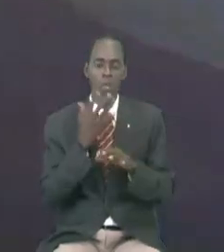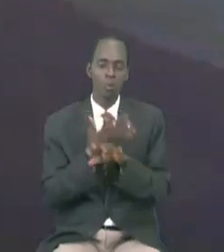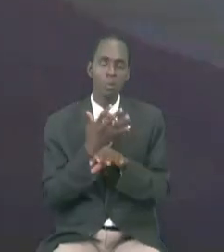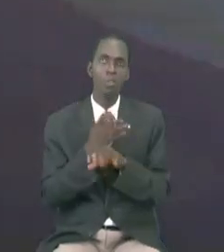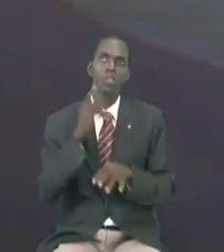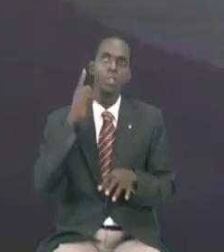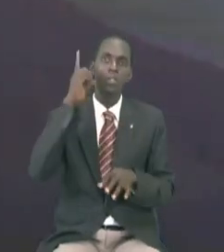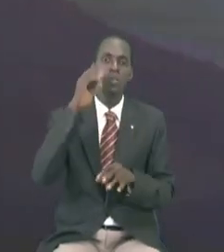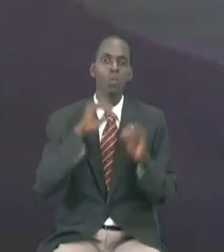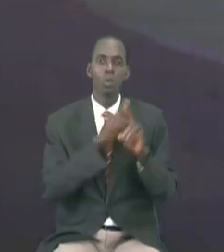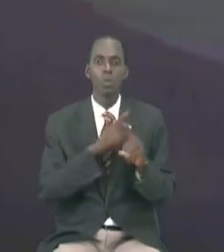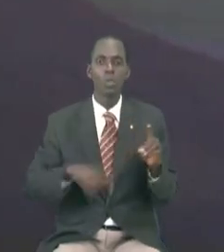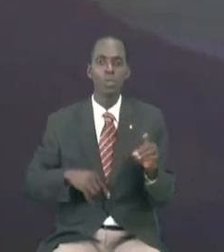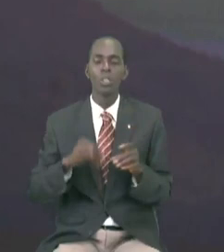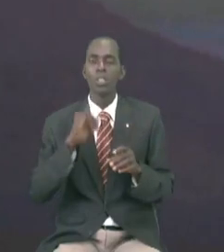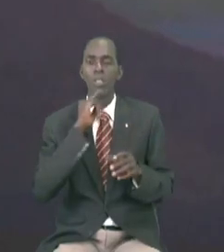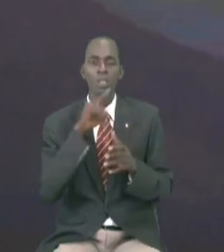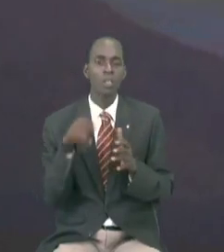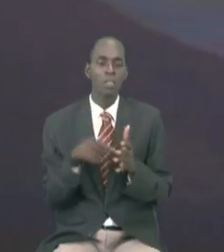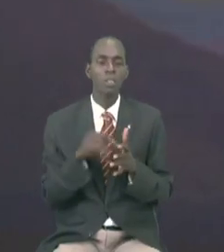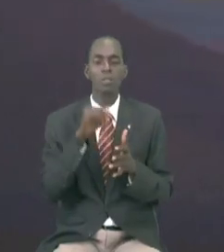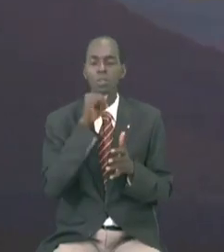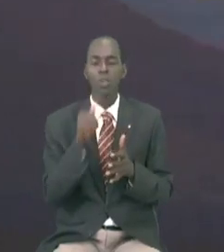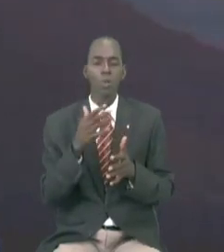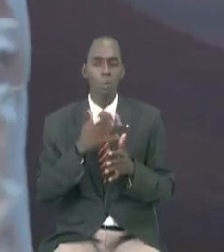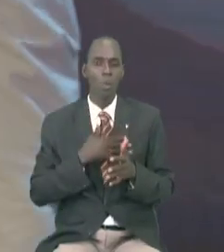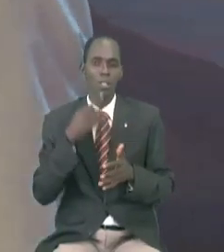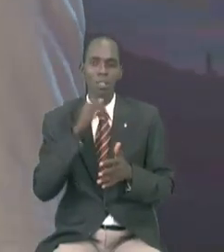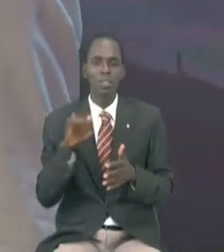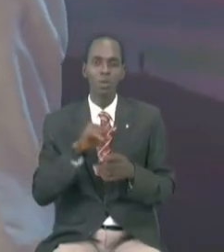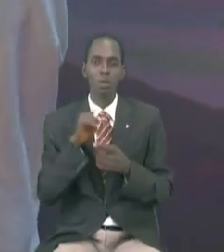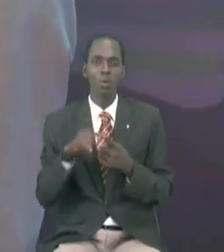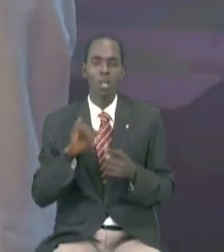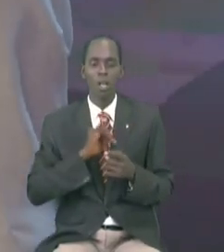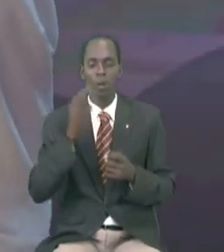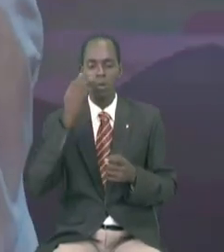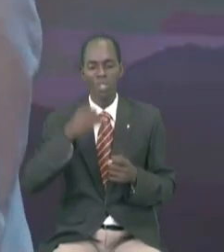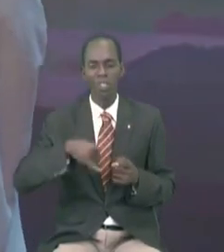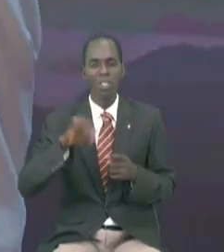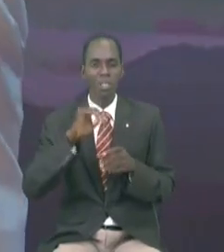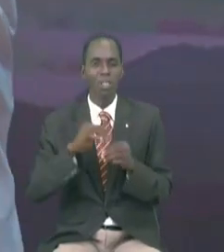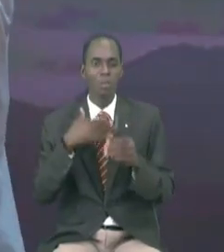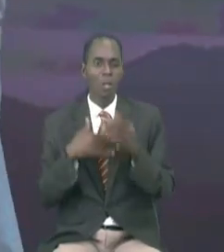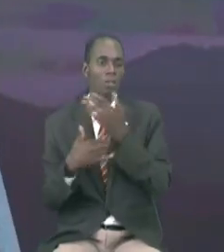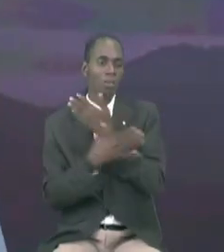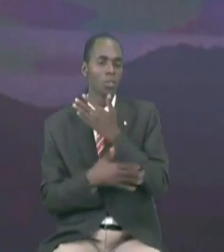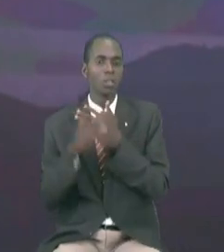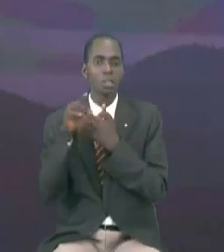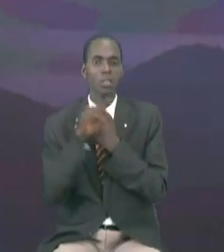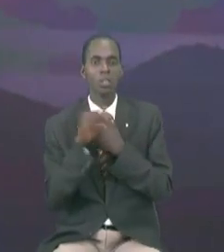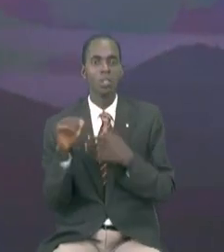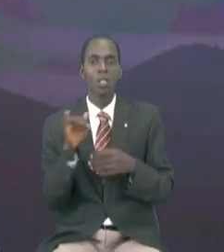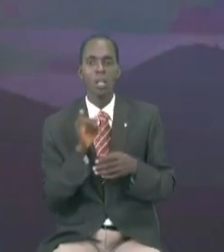I fled before unto Tarshish. For I knew that thou art a gracious God